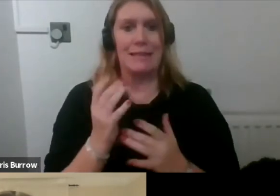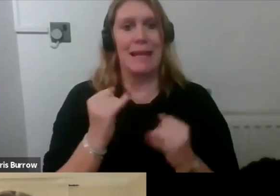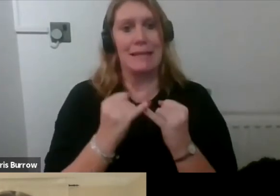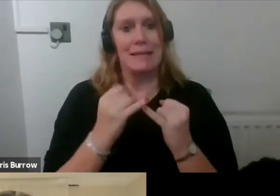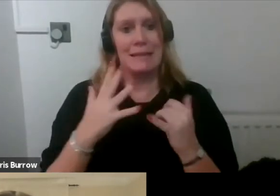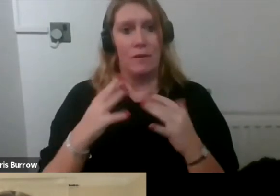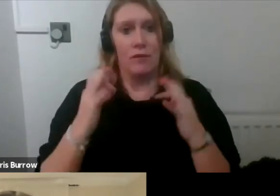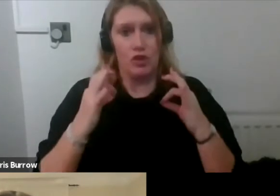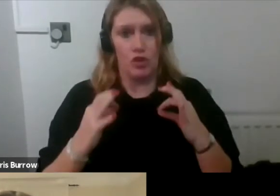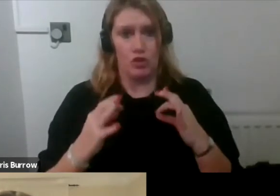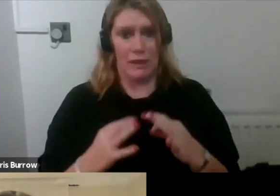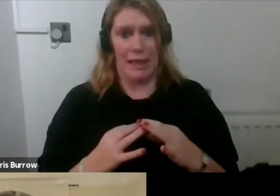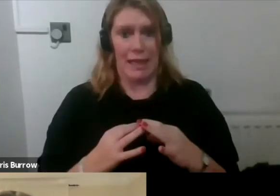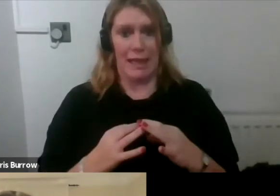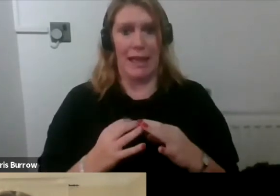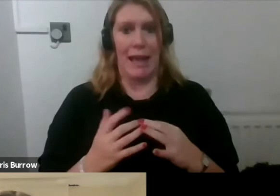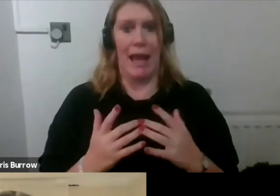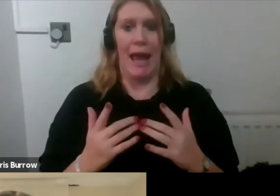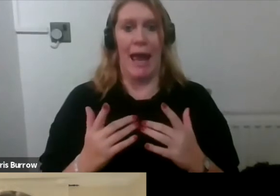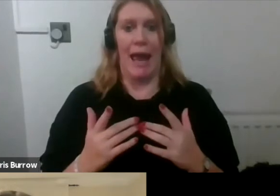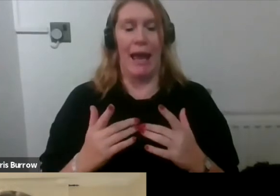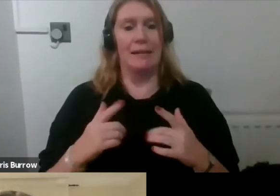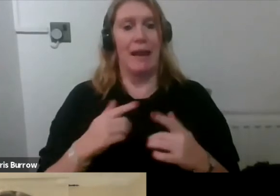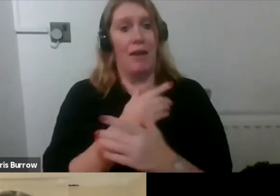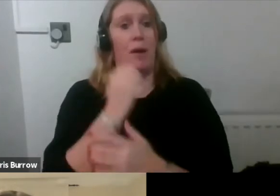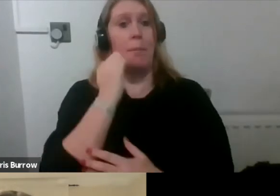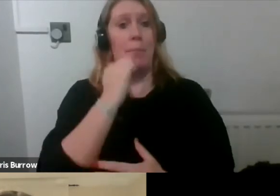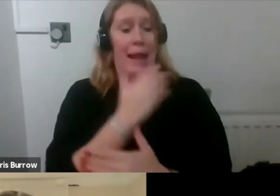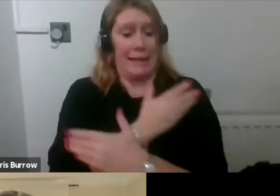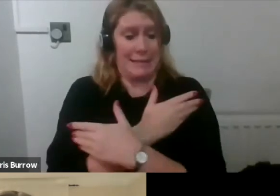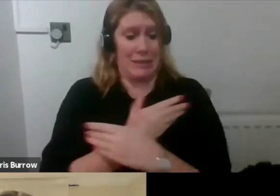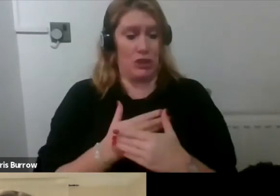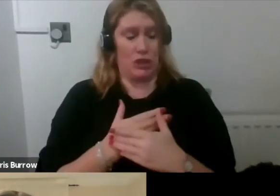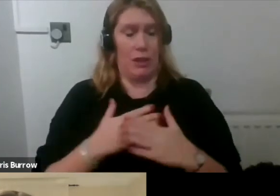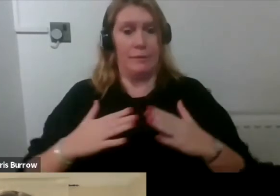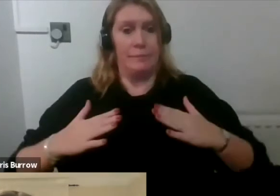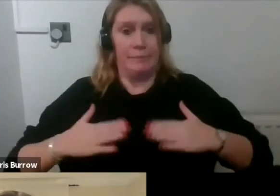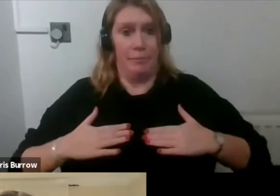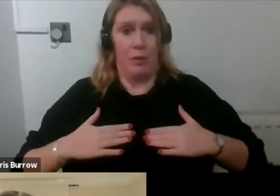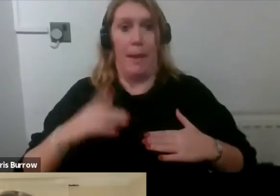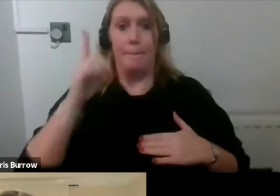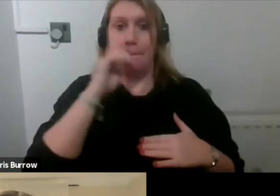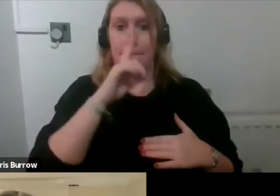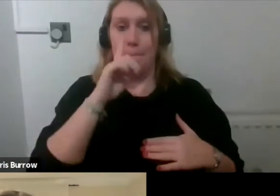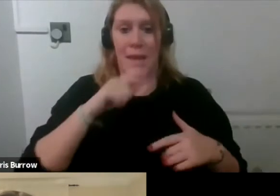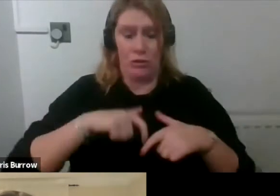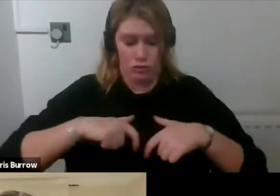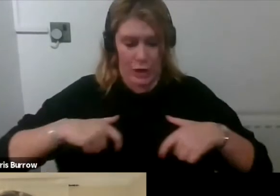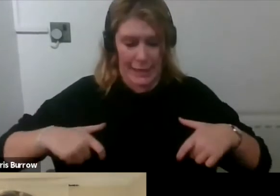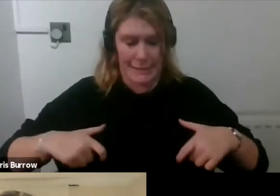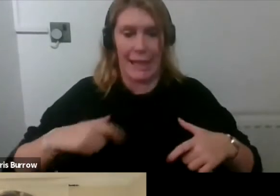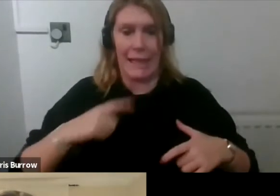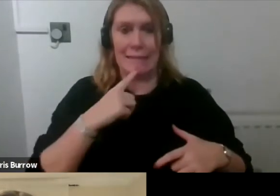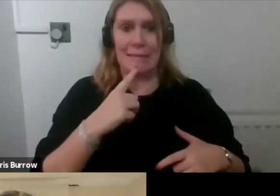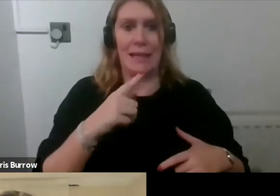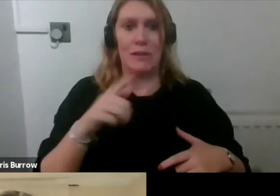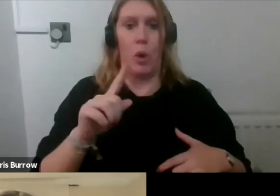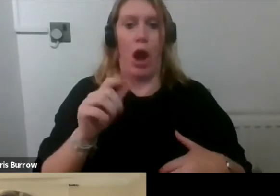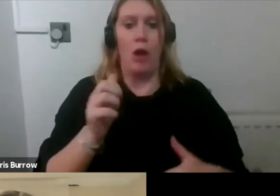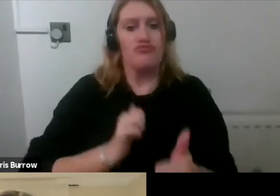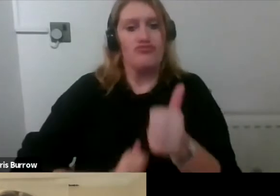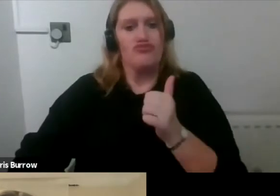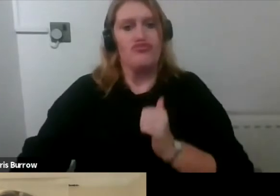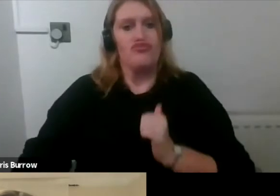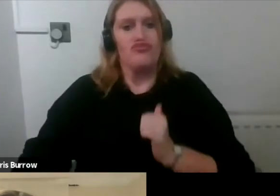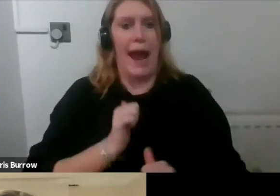of the occasion, I have a black t shirt with pink writing that says proud, angry,